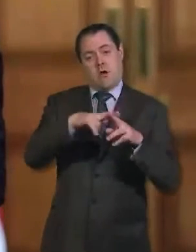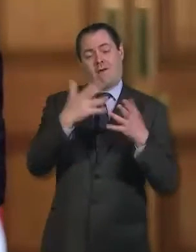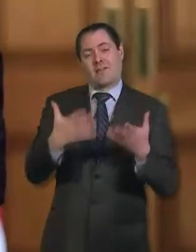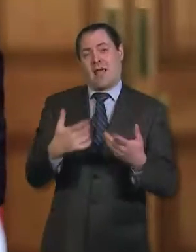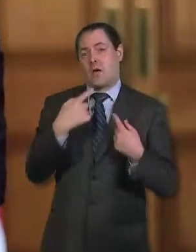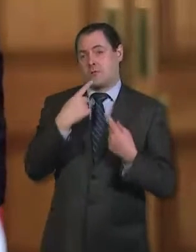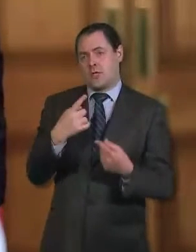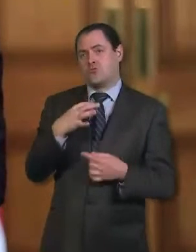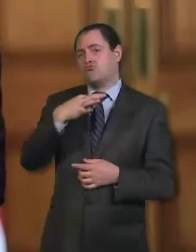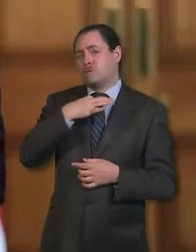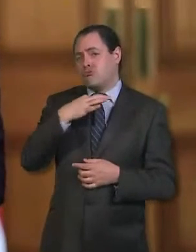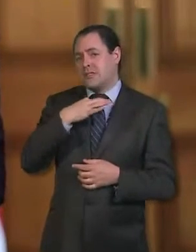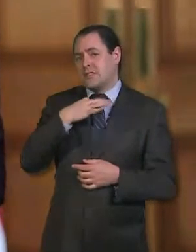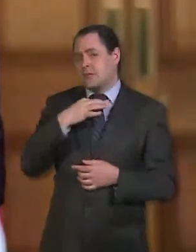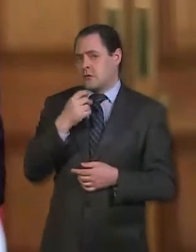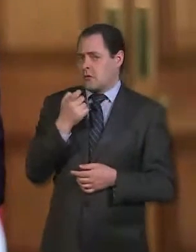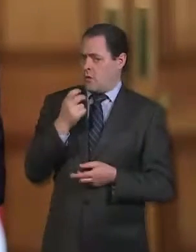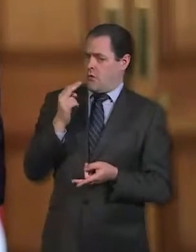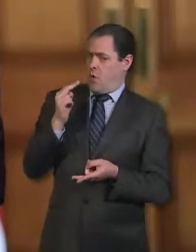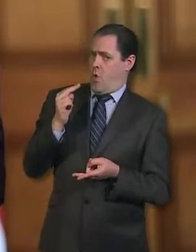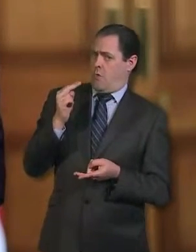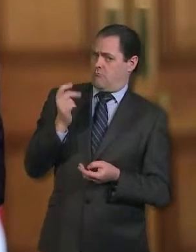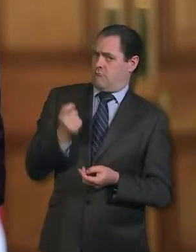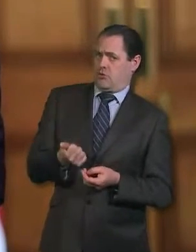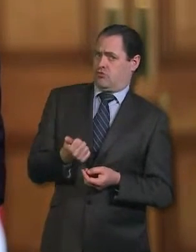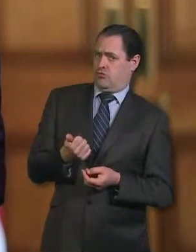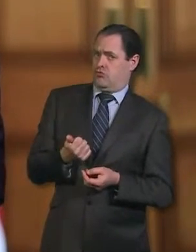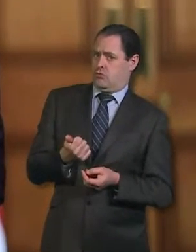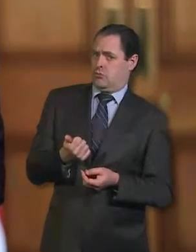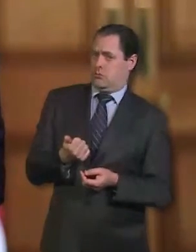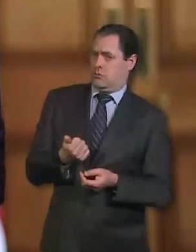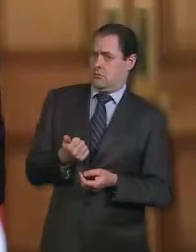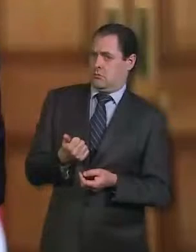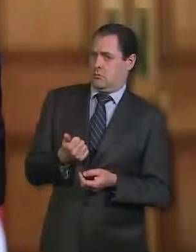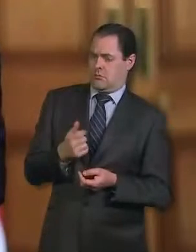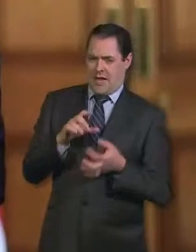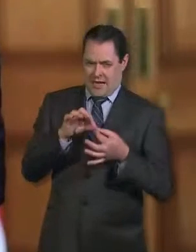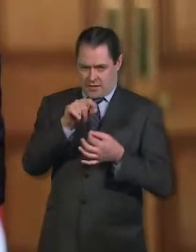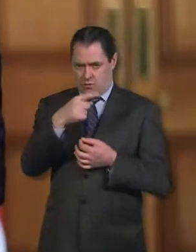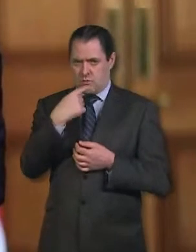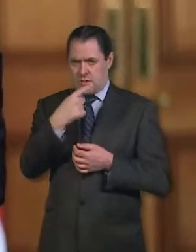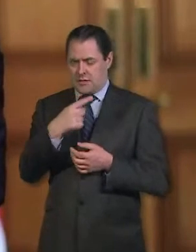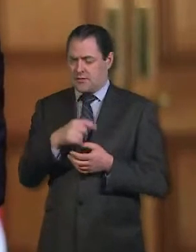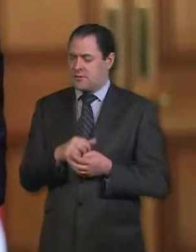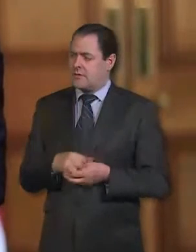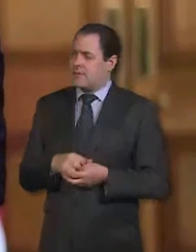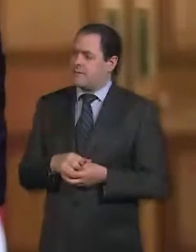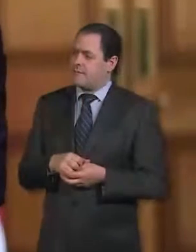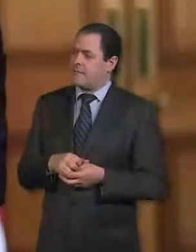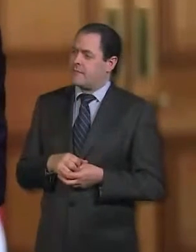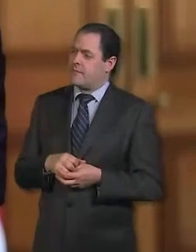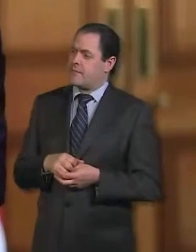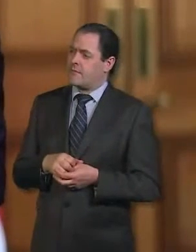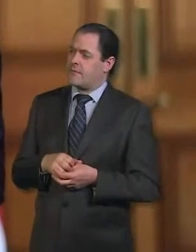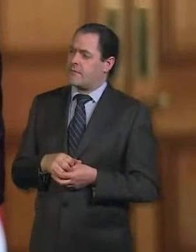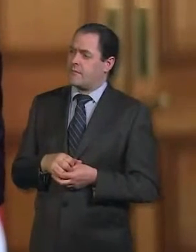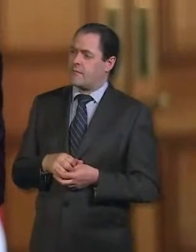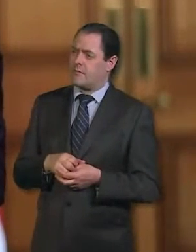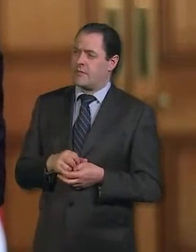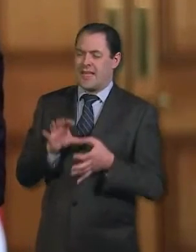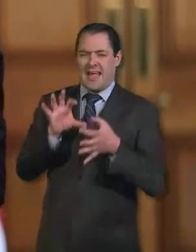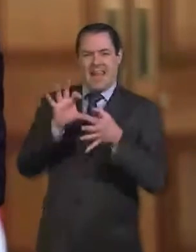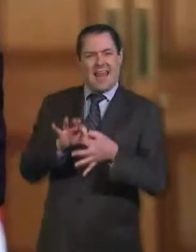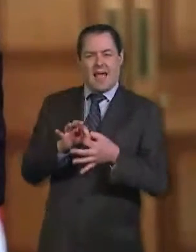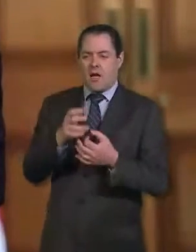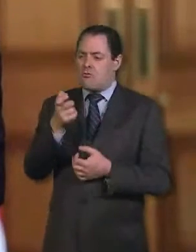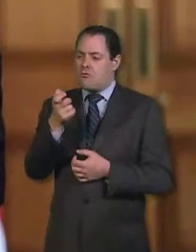of especially the particular item that you mentioned, and these were only for use in low risk settings.